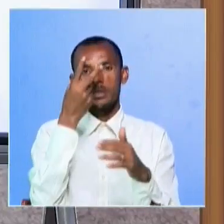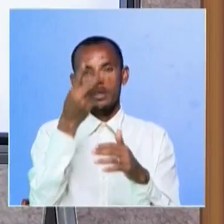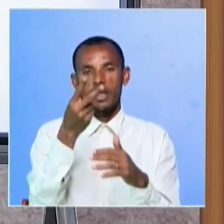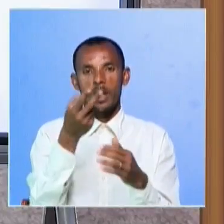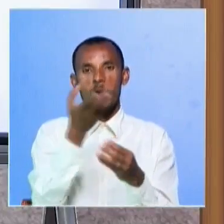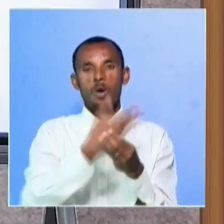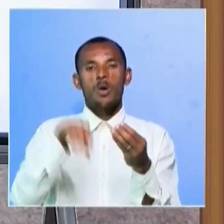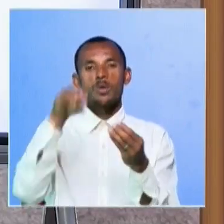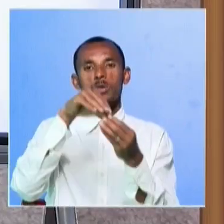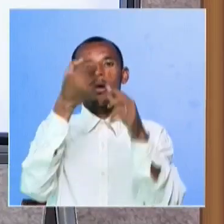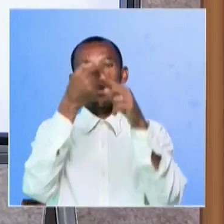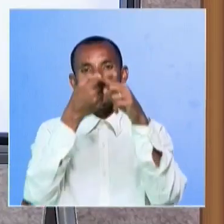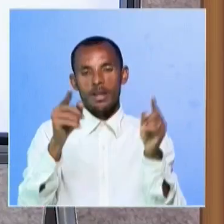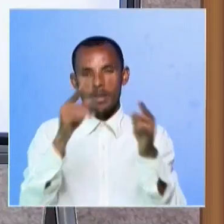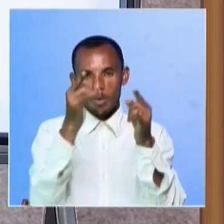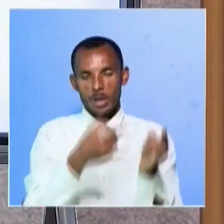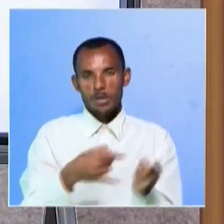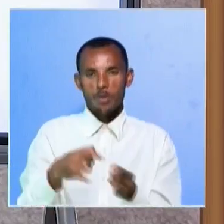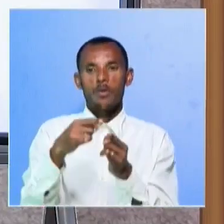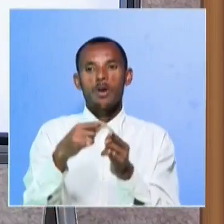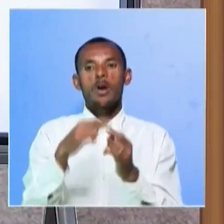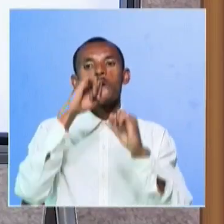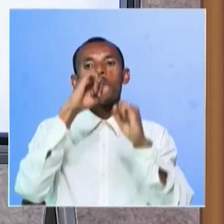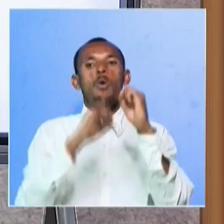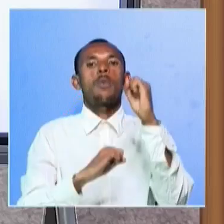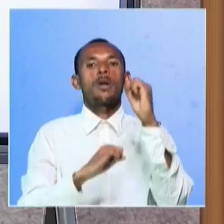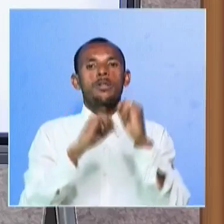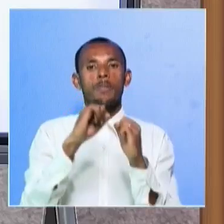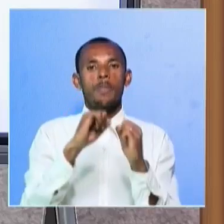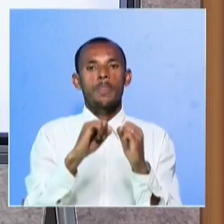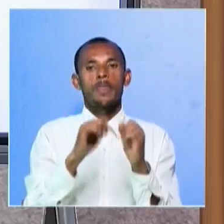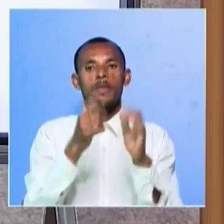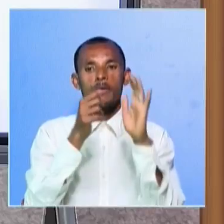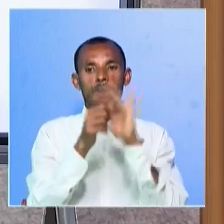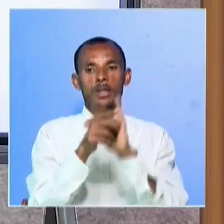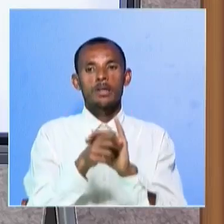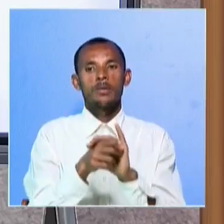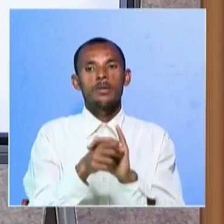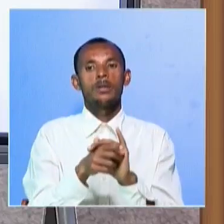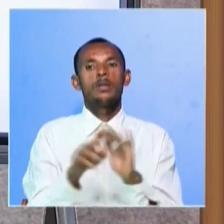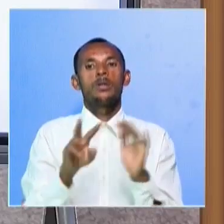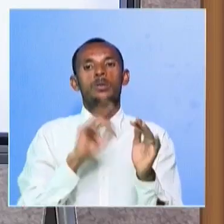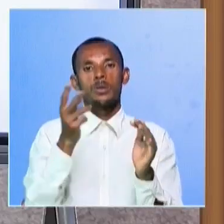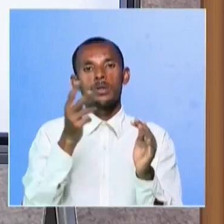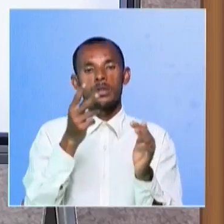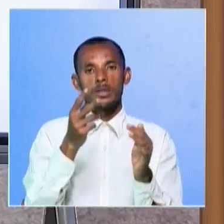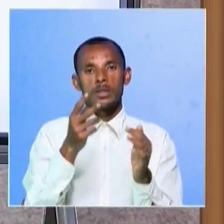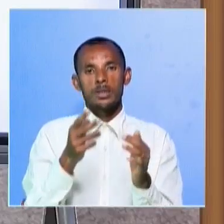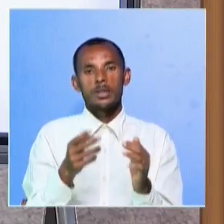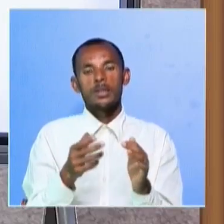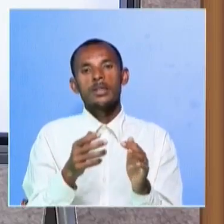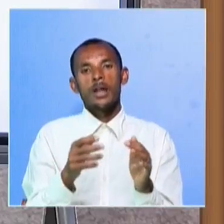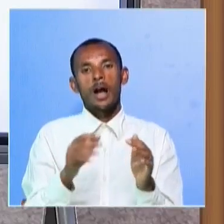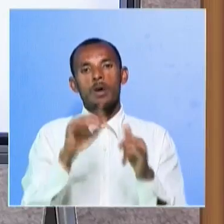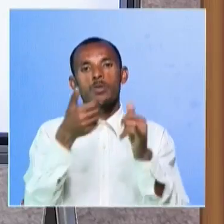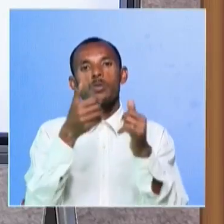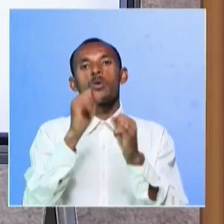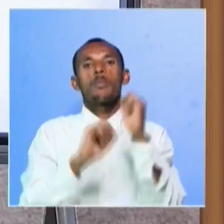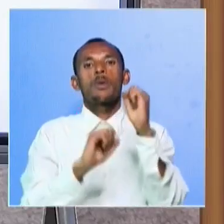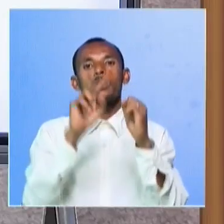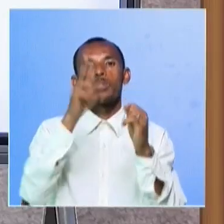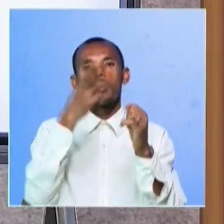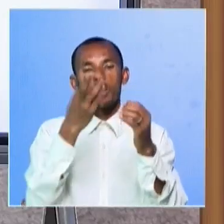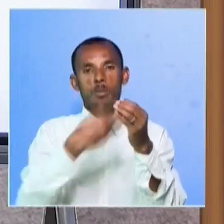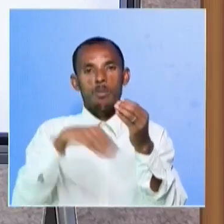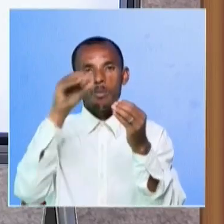also the different ways of comparison. For example, we have seen how to compare two or more rational